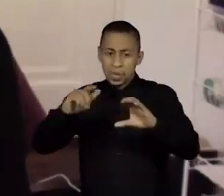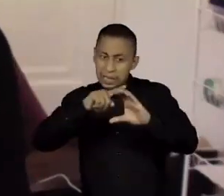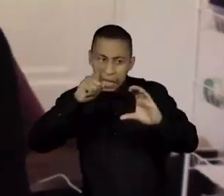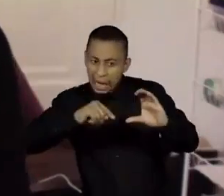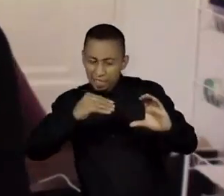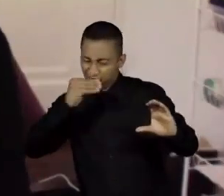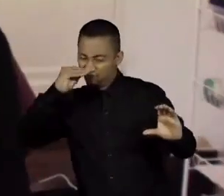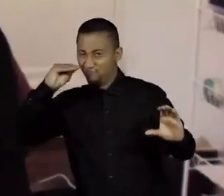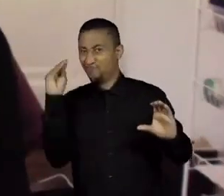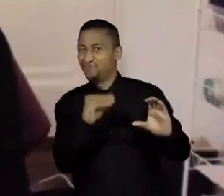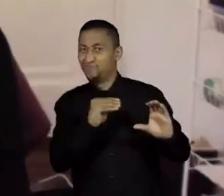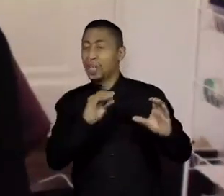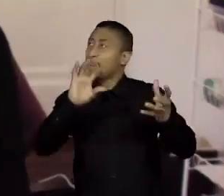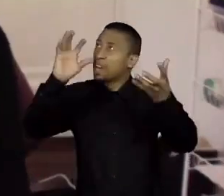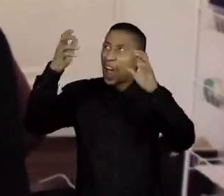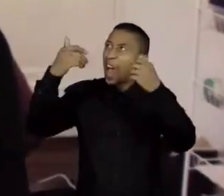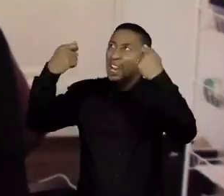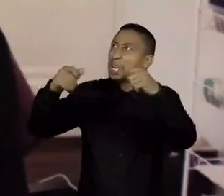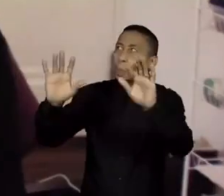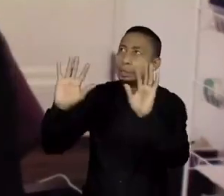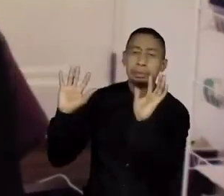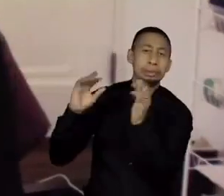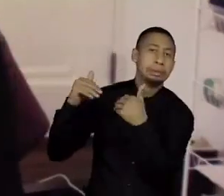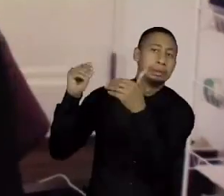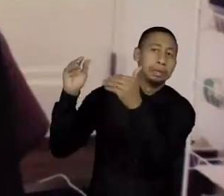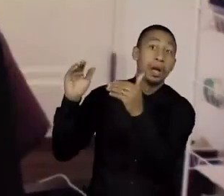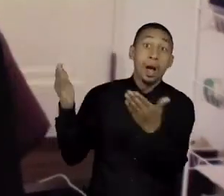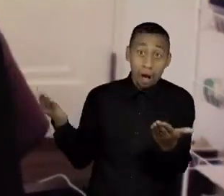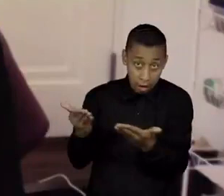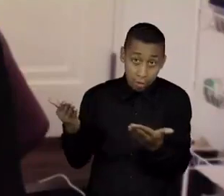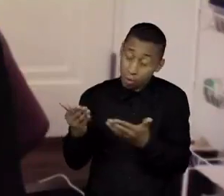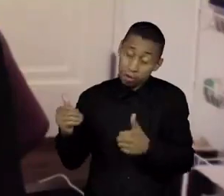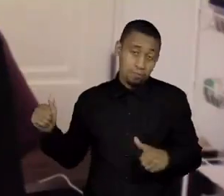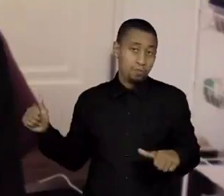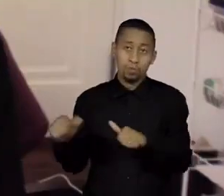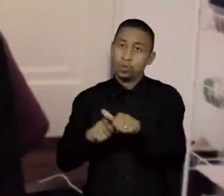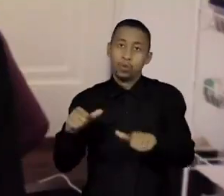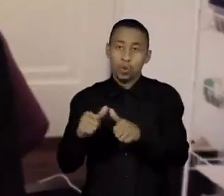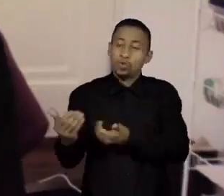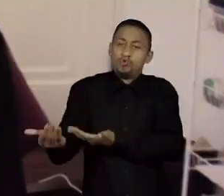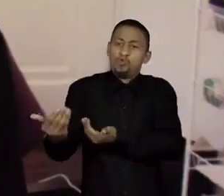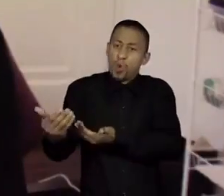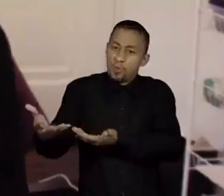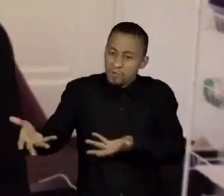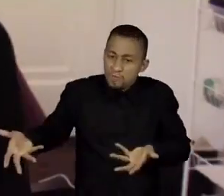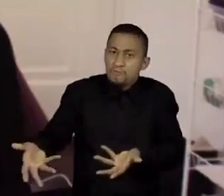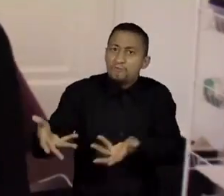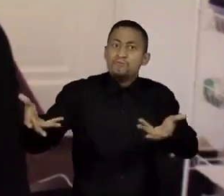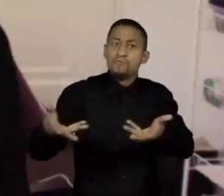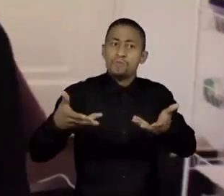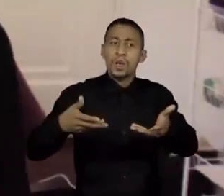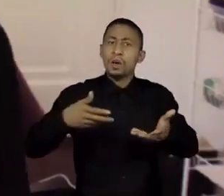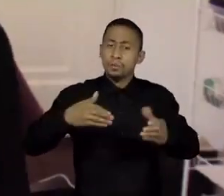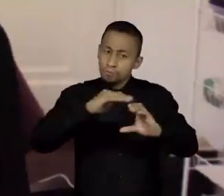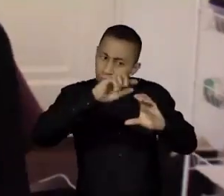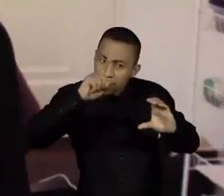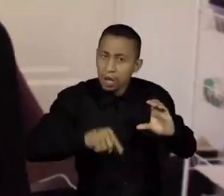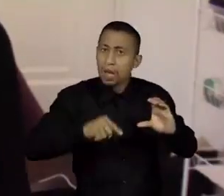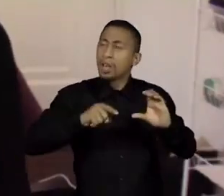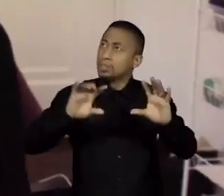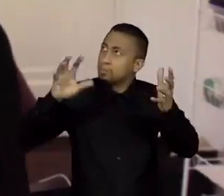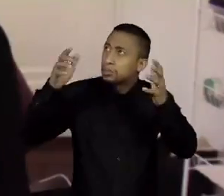climate change. They are now being forced to reckon with these youth voters and the private sector, the